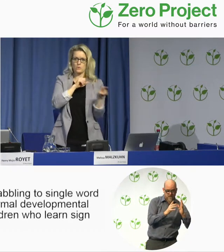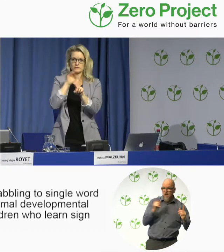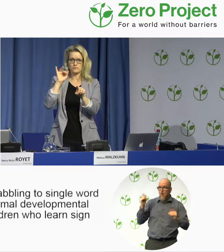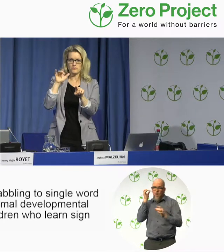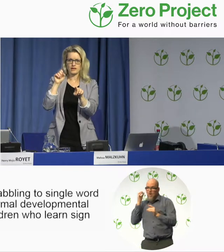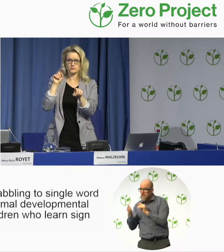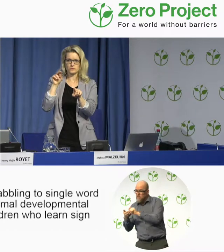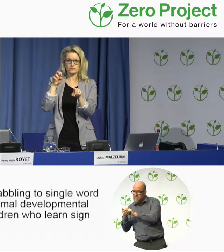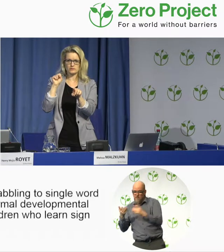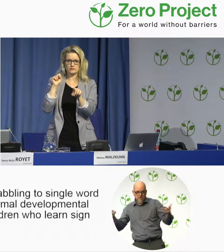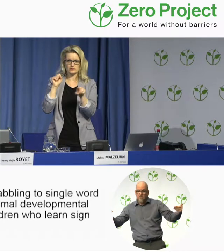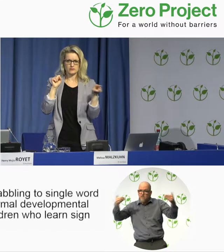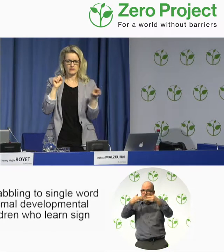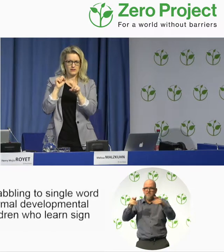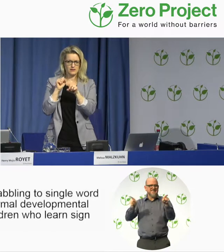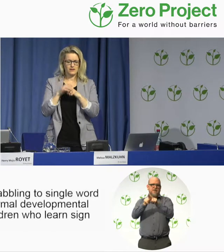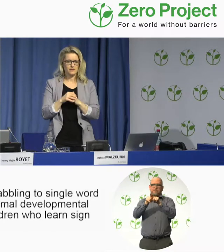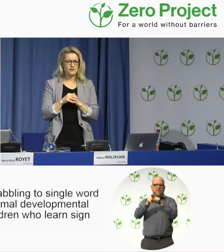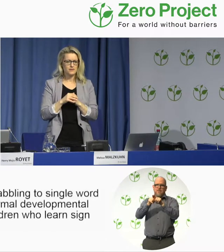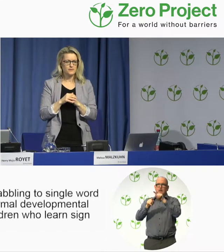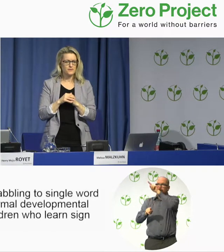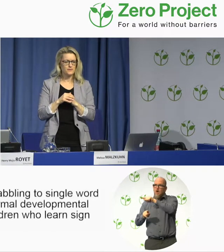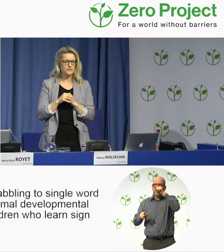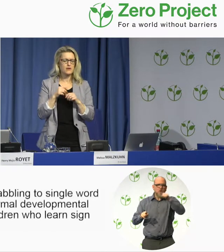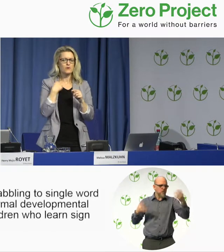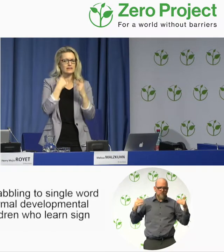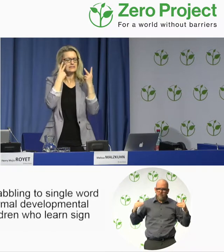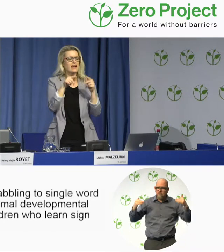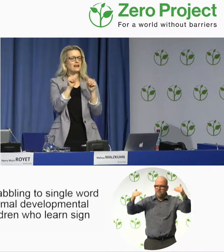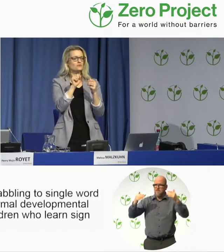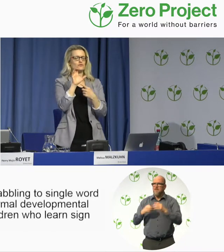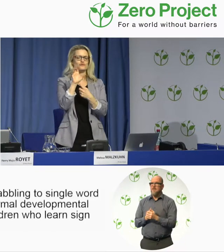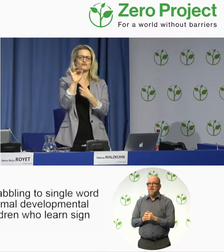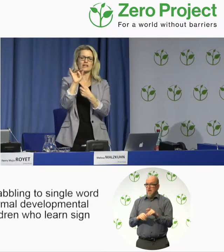Without that exposure to sign language, they miss those milestones.